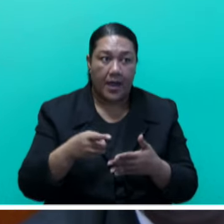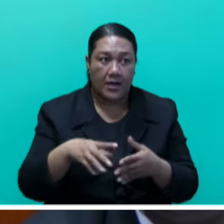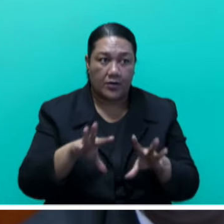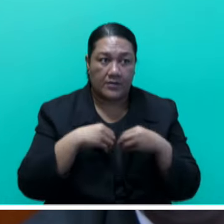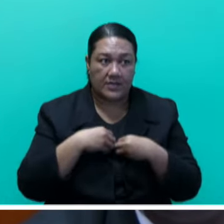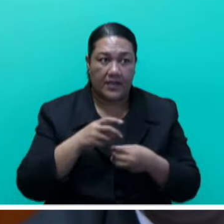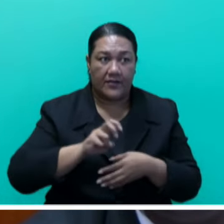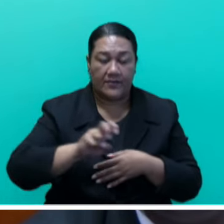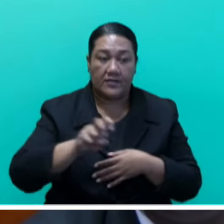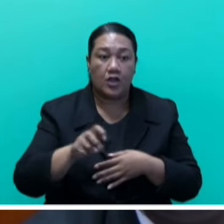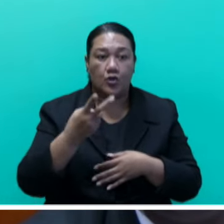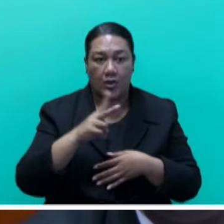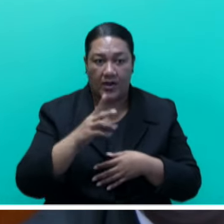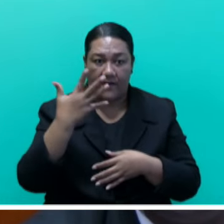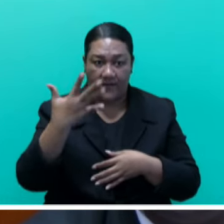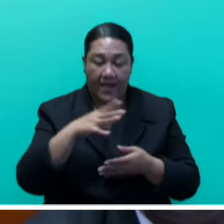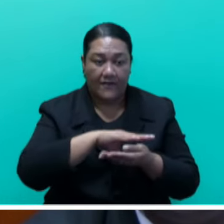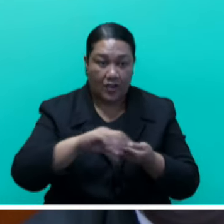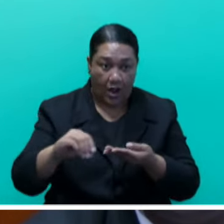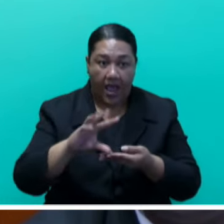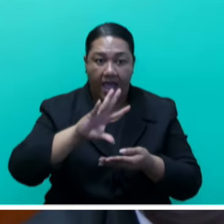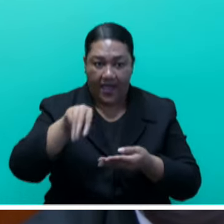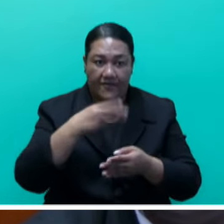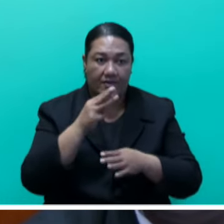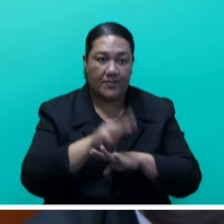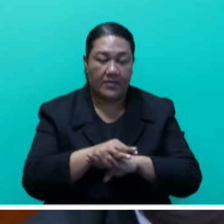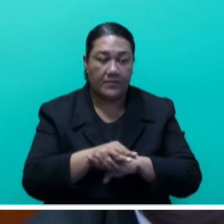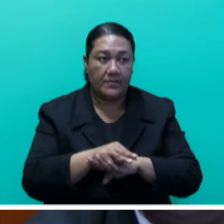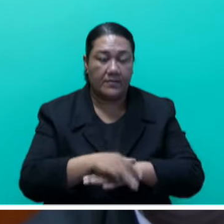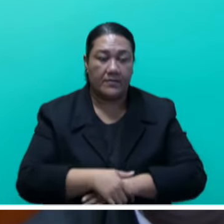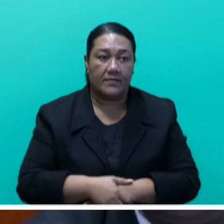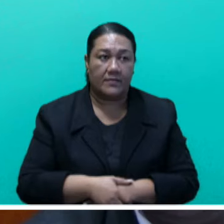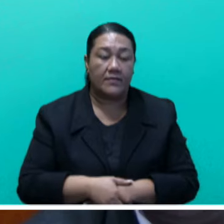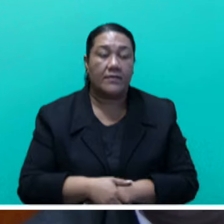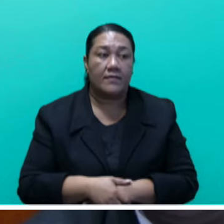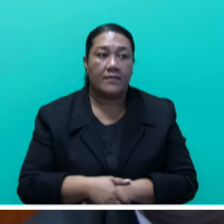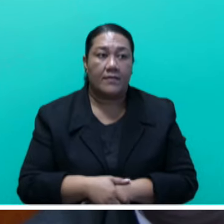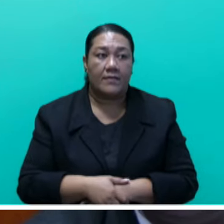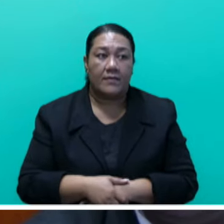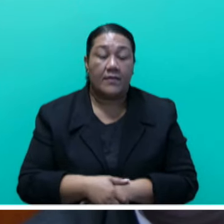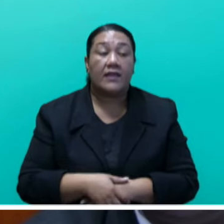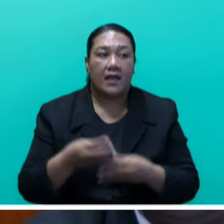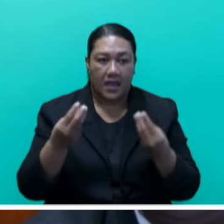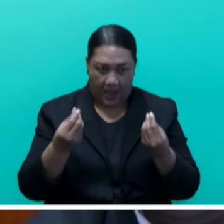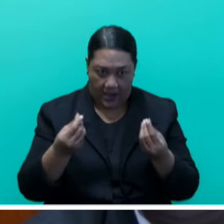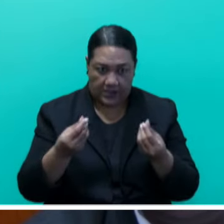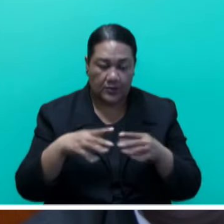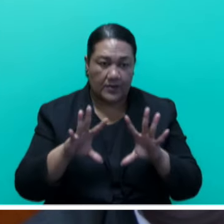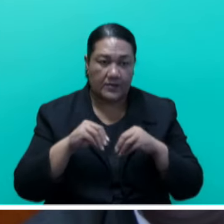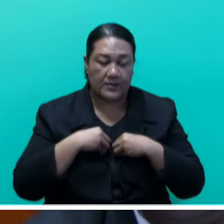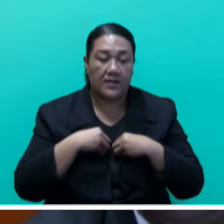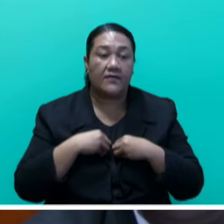cash of $25 a month. Secondly, Honourable Speaker, the establishment of a child wellbeing